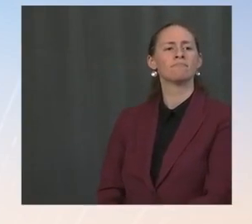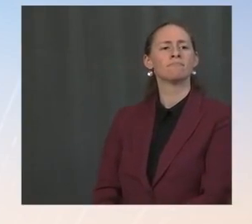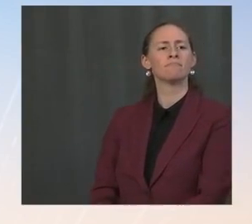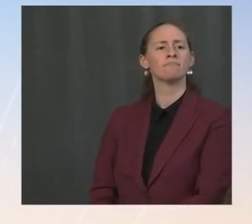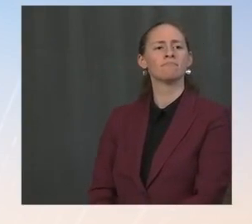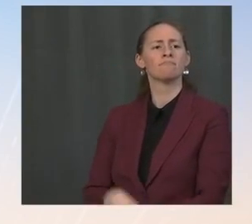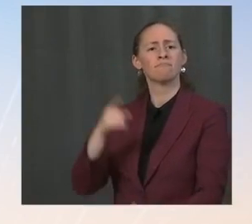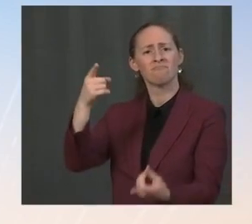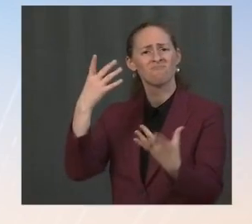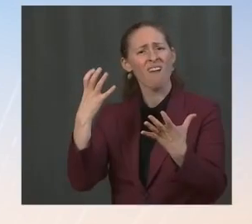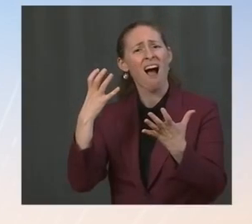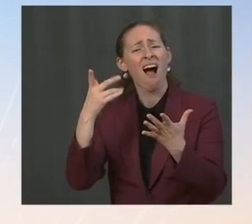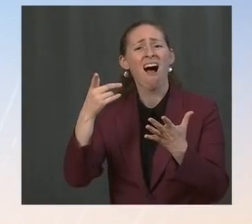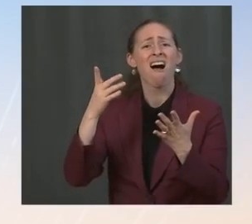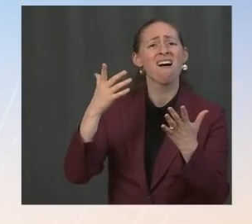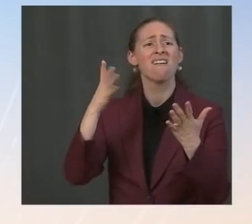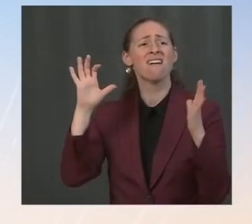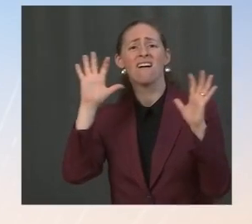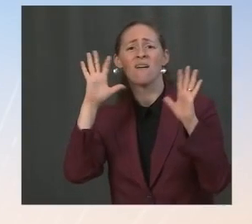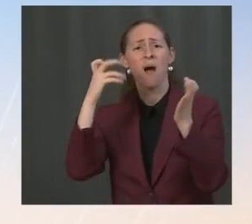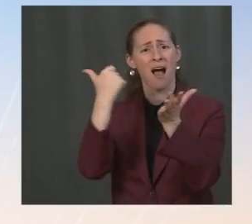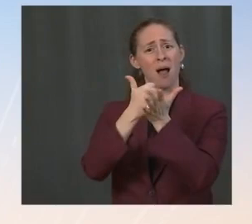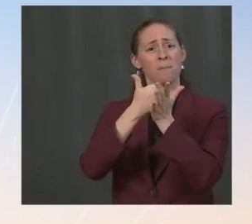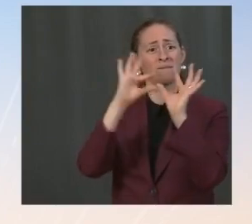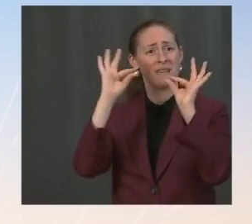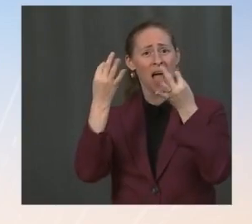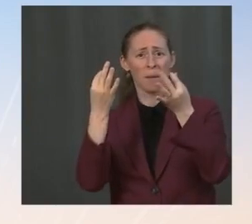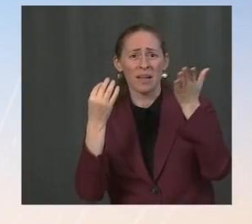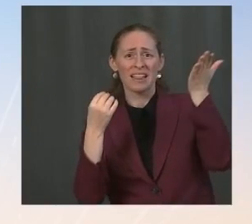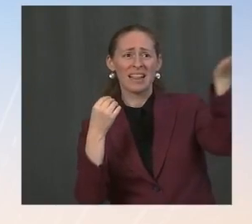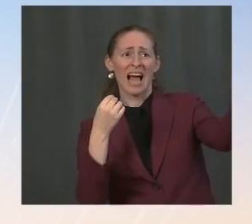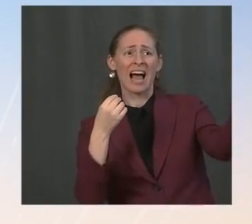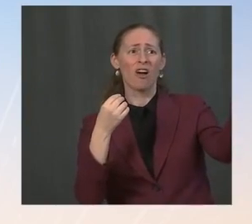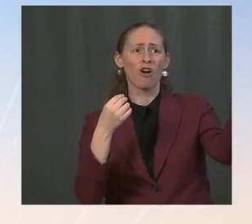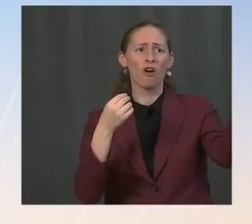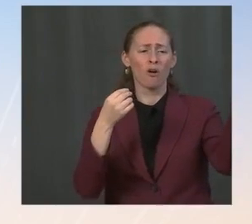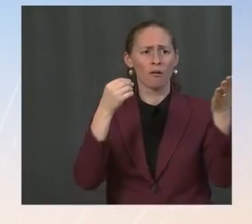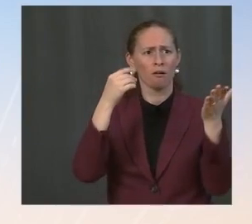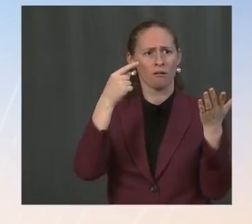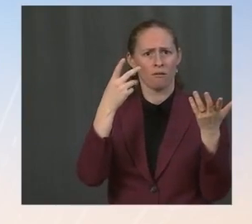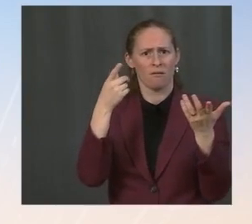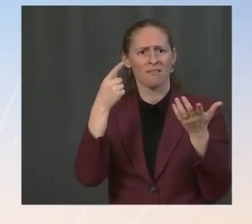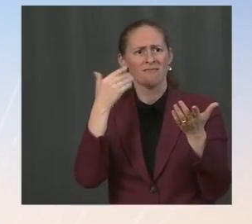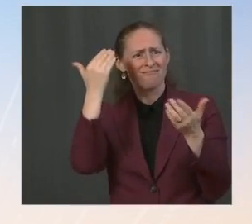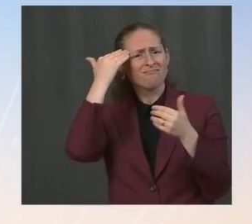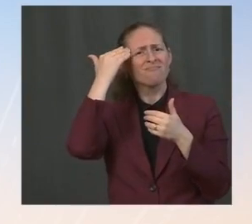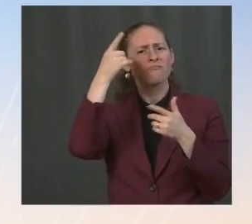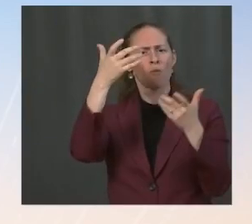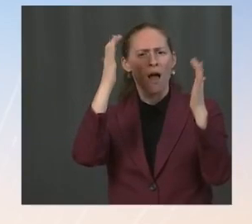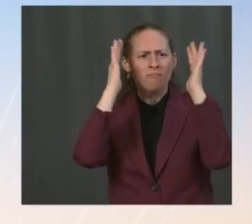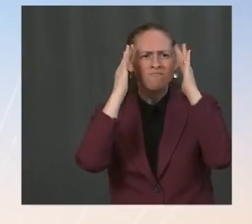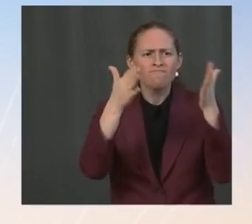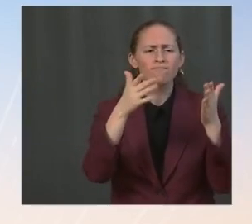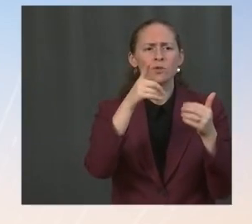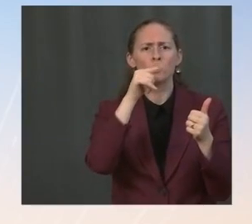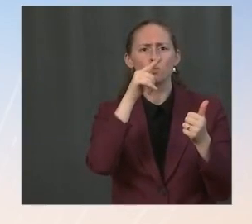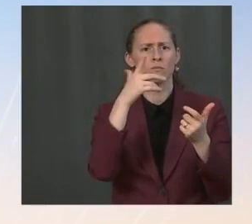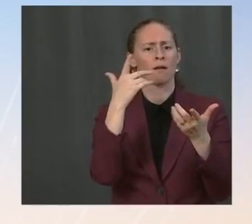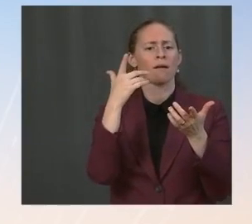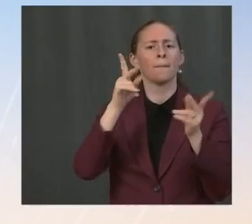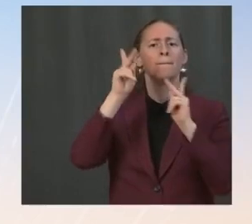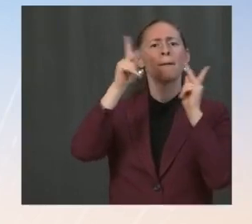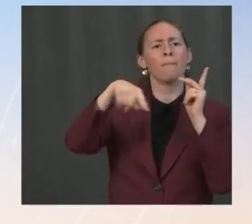families. We've prioritized which groups we are helping, namely those who have helped us in the